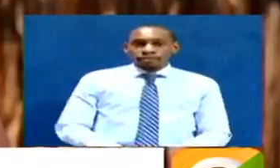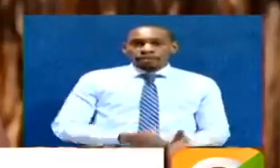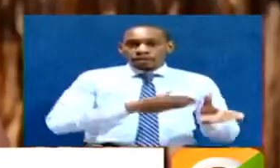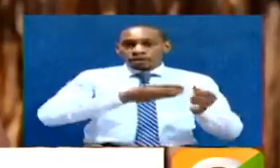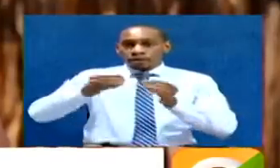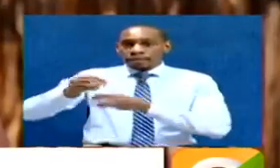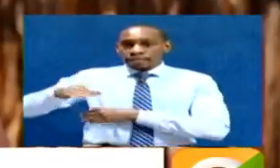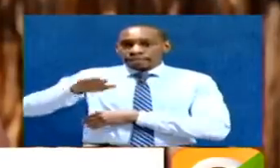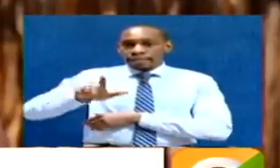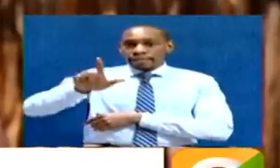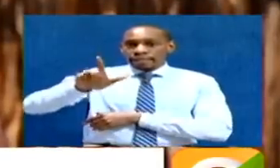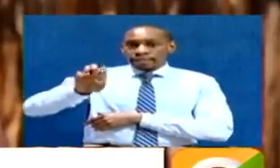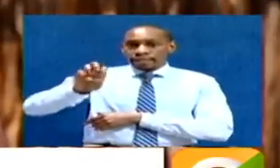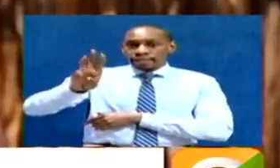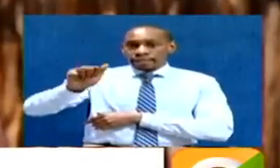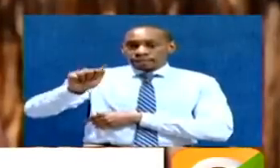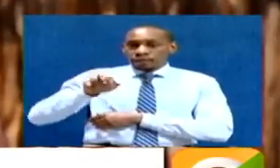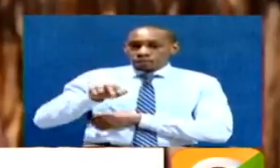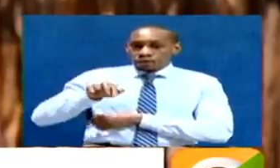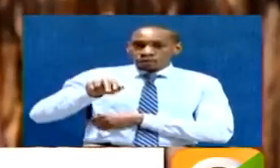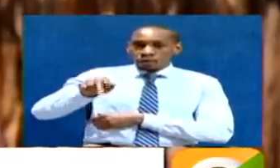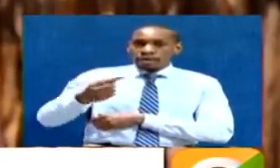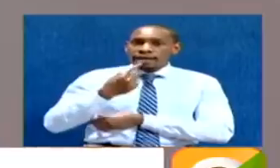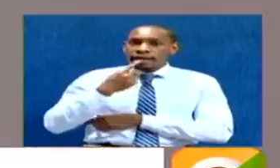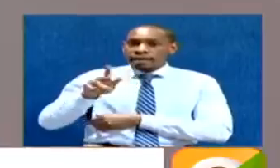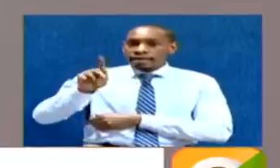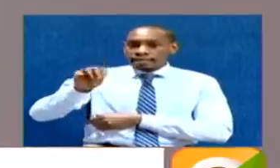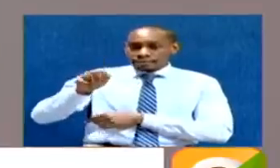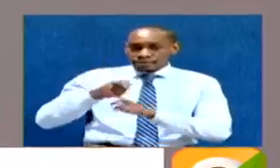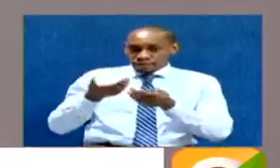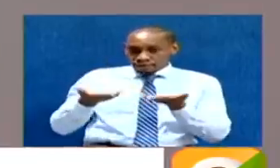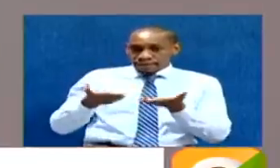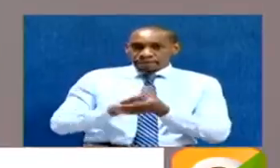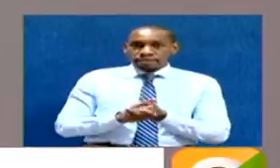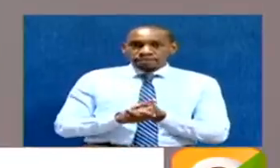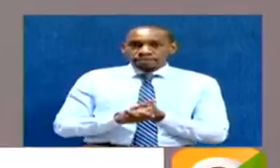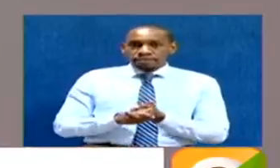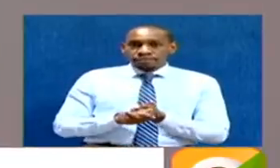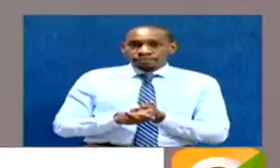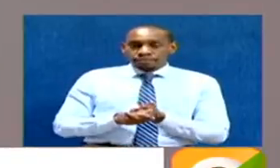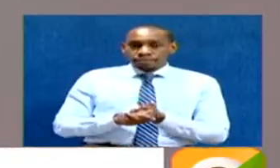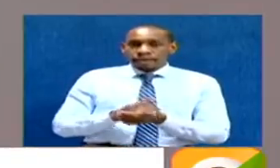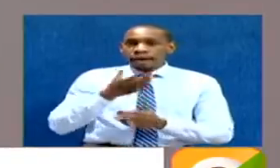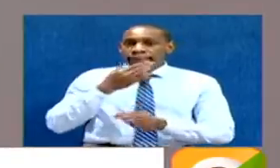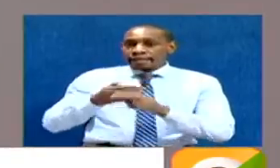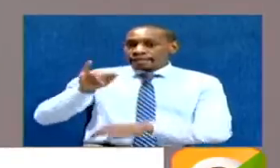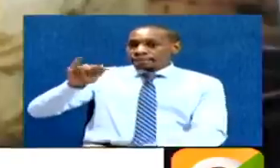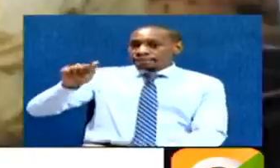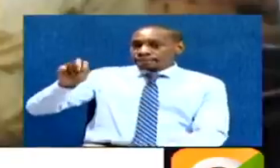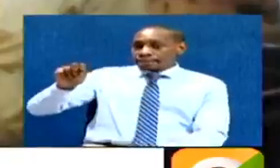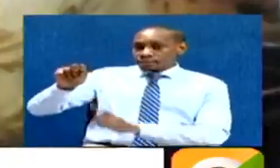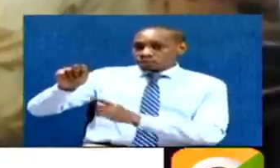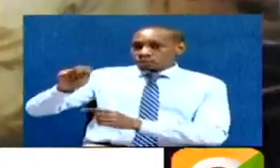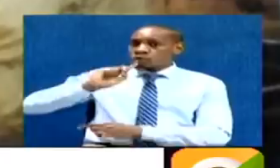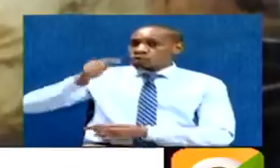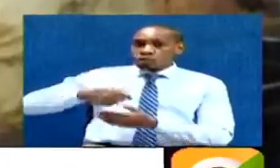to Lewa Wildlife Conservancy, which I walk 100 kilometers from here. Chian Craig told me that they didn't have